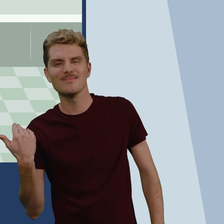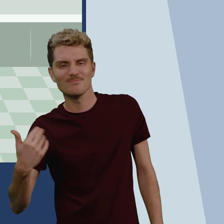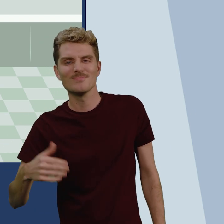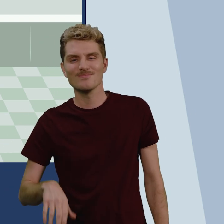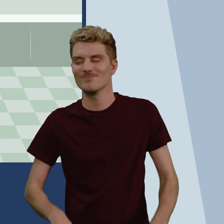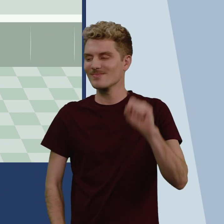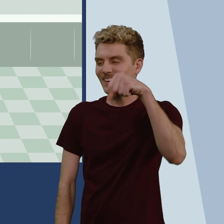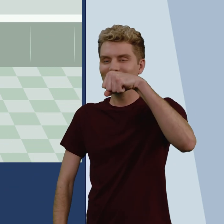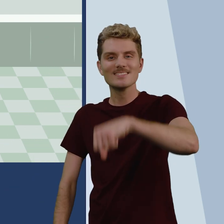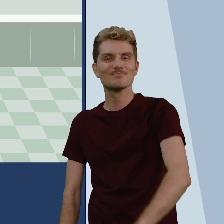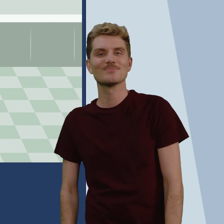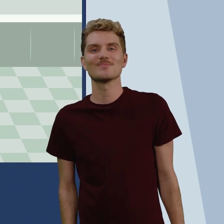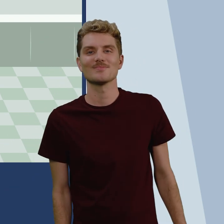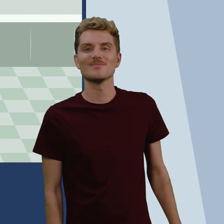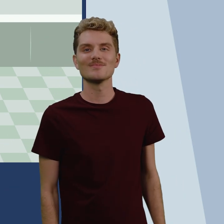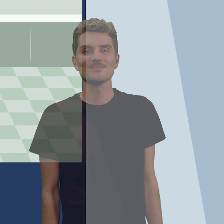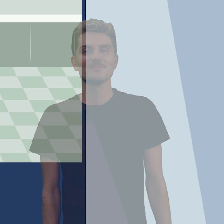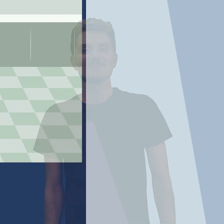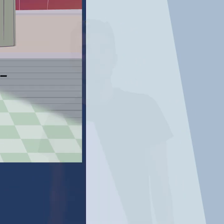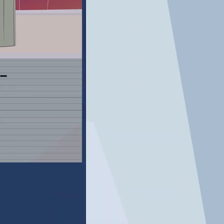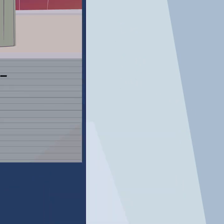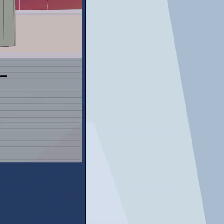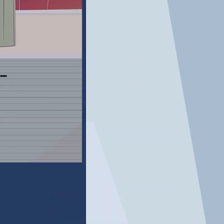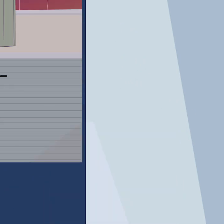do this. Yeah.